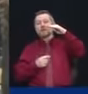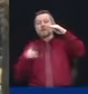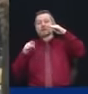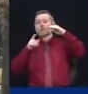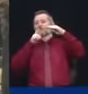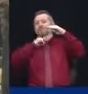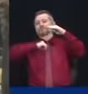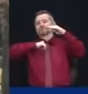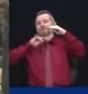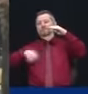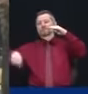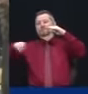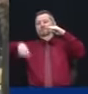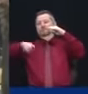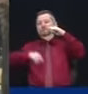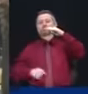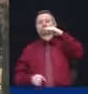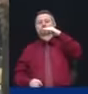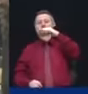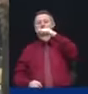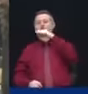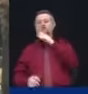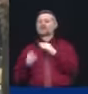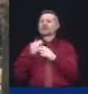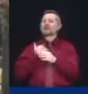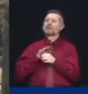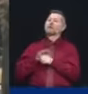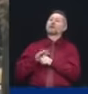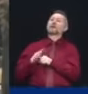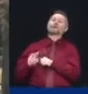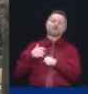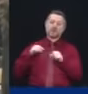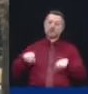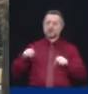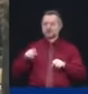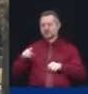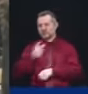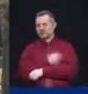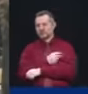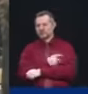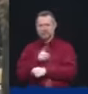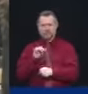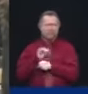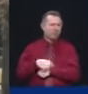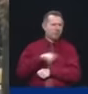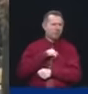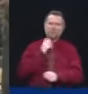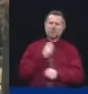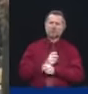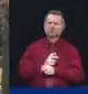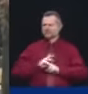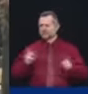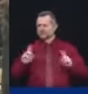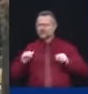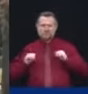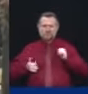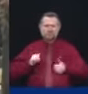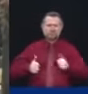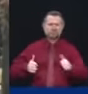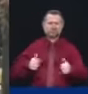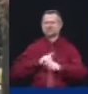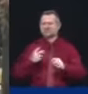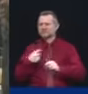Now, we have such capacity in this state because we worked very hard to develop capacity. I don't think